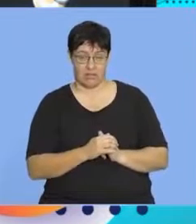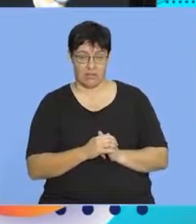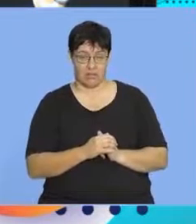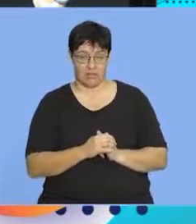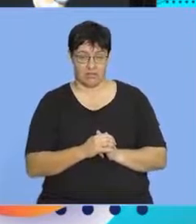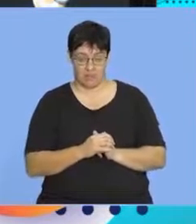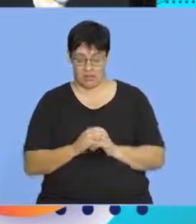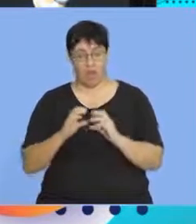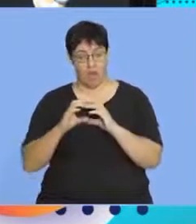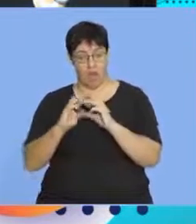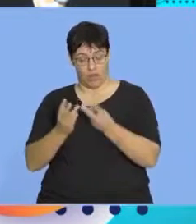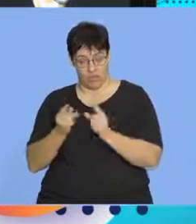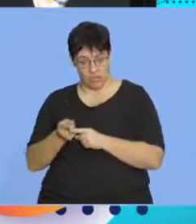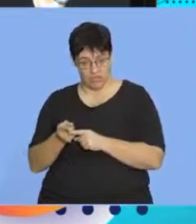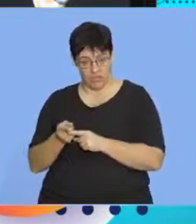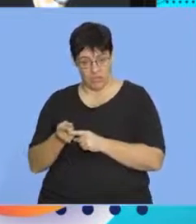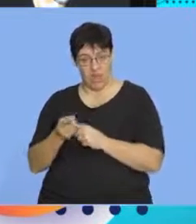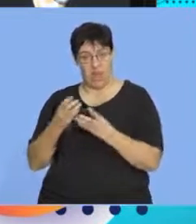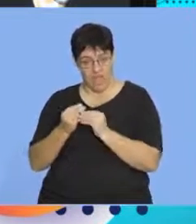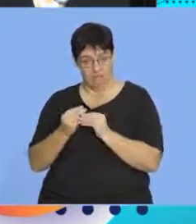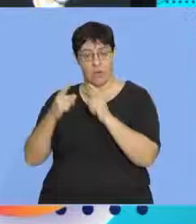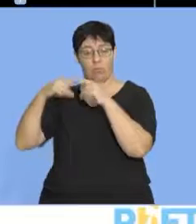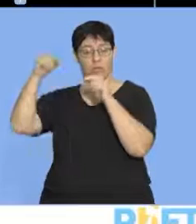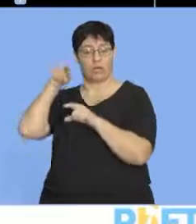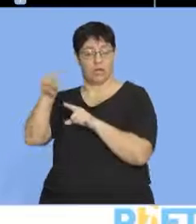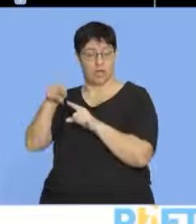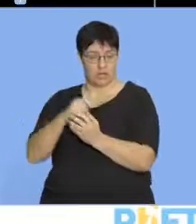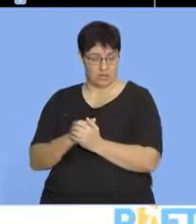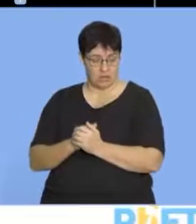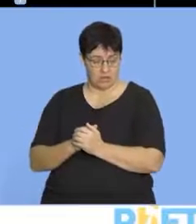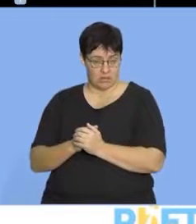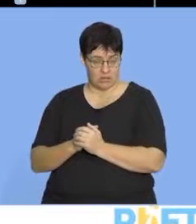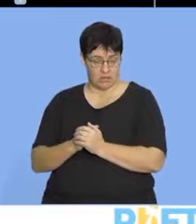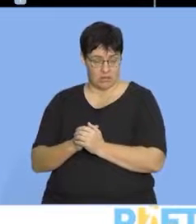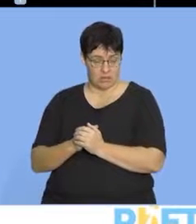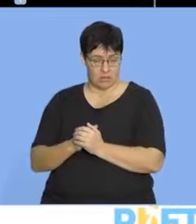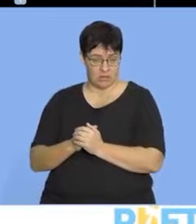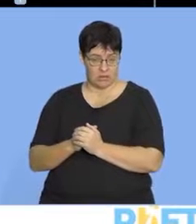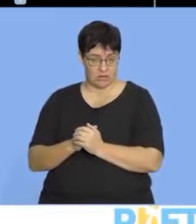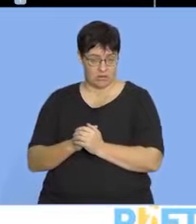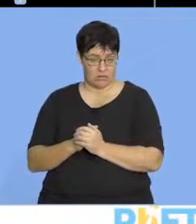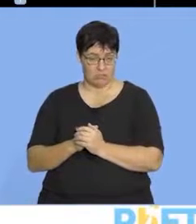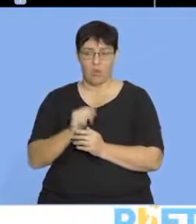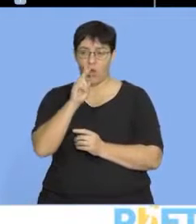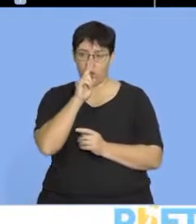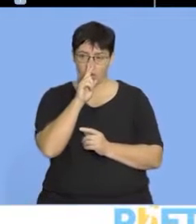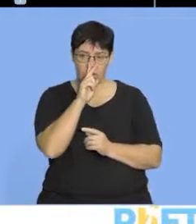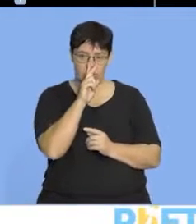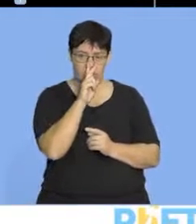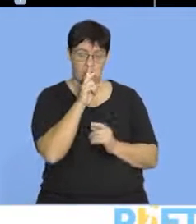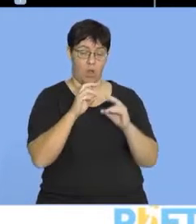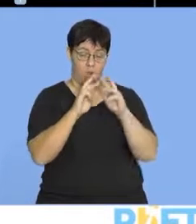the Earth we have our moon. If we look at just the Earth and the moon, so there we